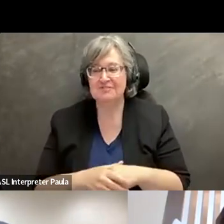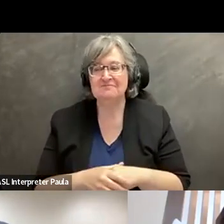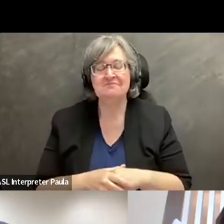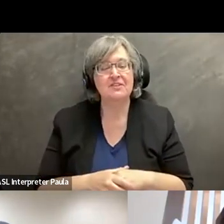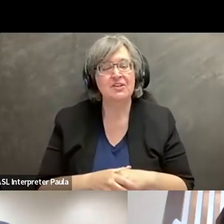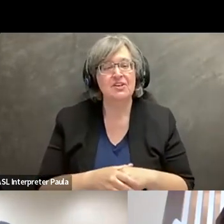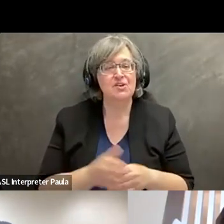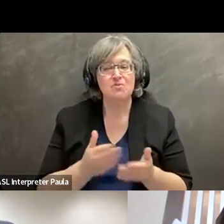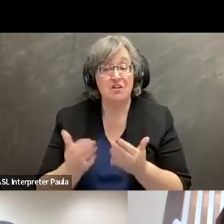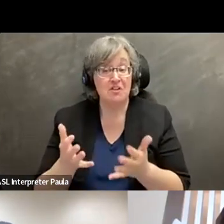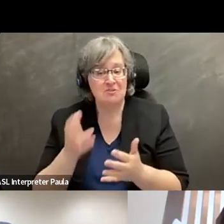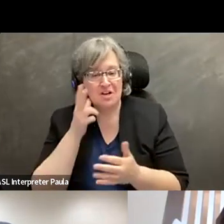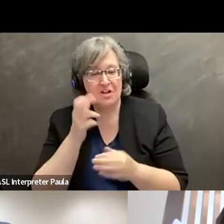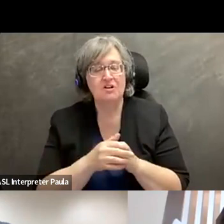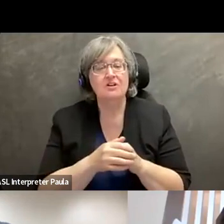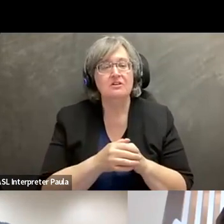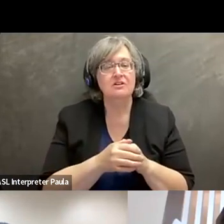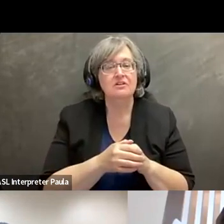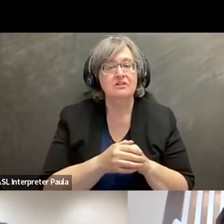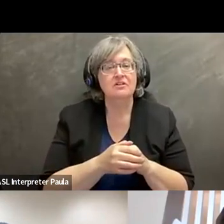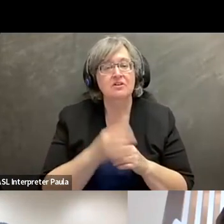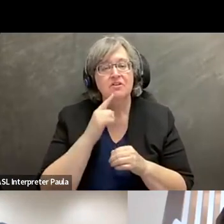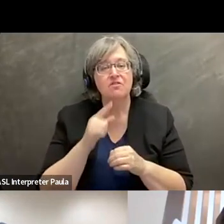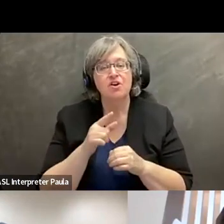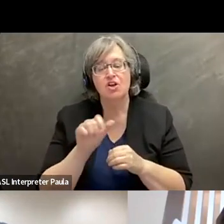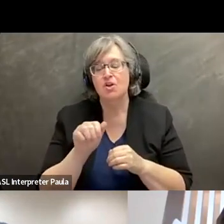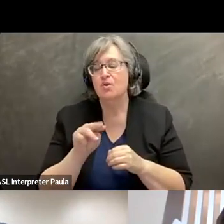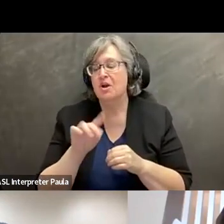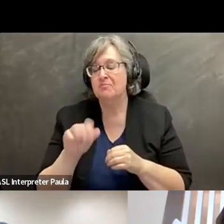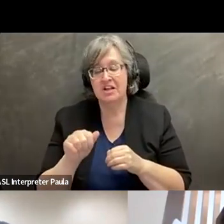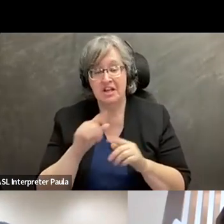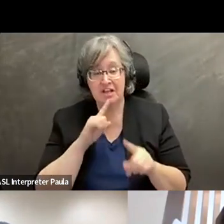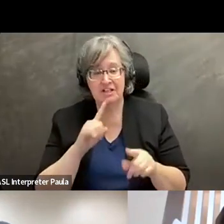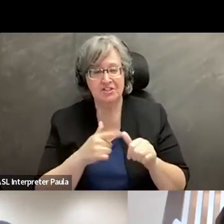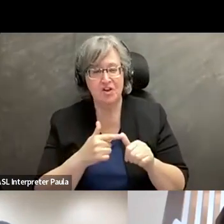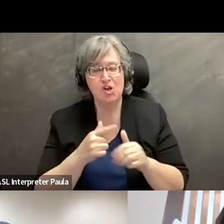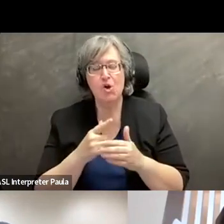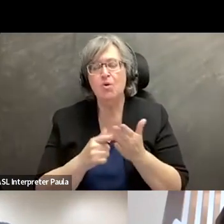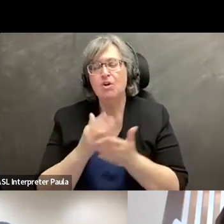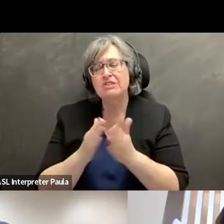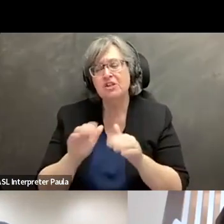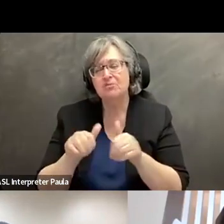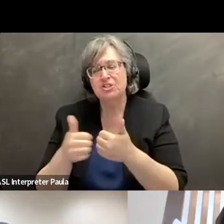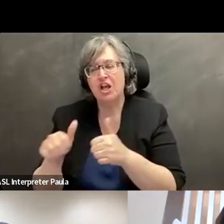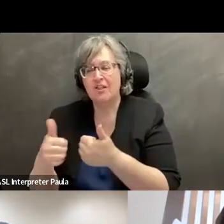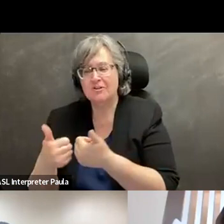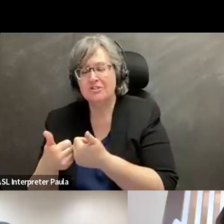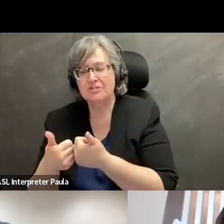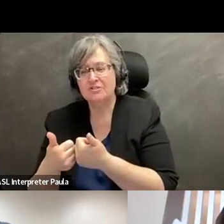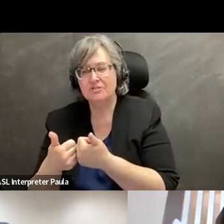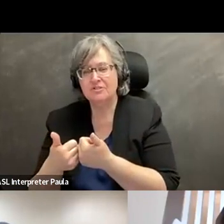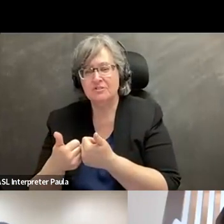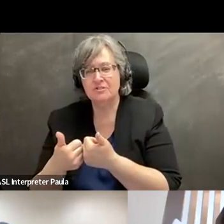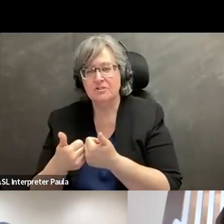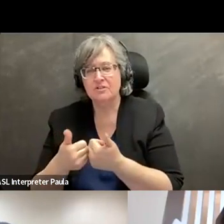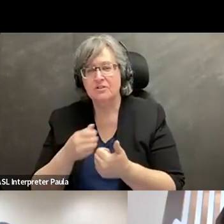I have for you all, and for you, Amanda, to answer first, is what were some of the challenges, sticking points